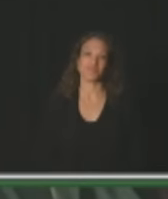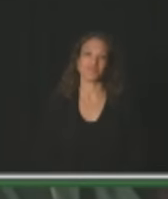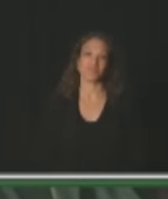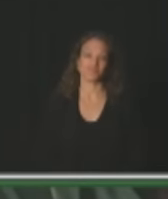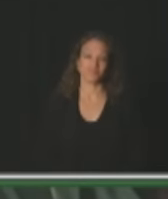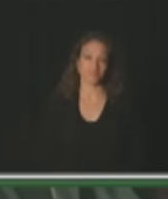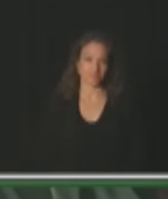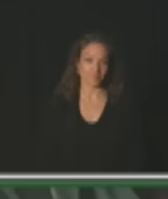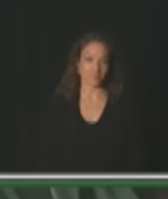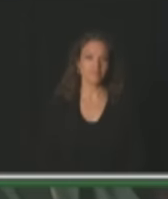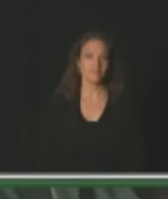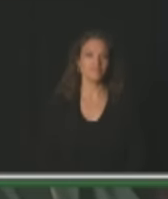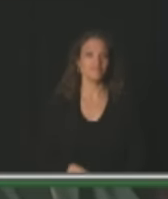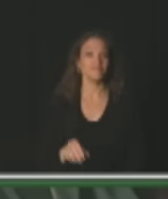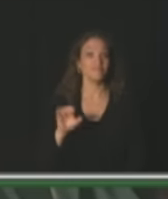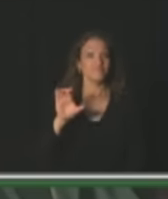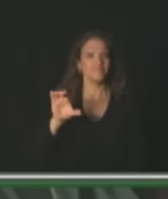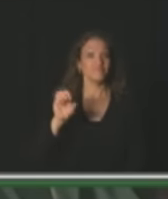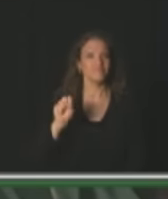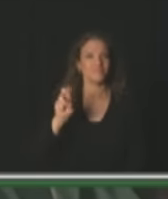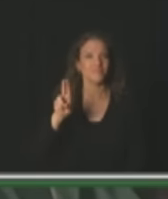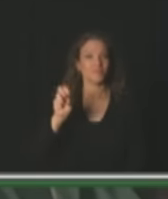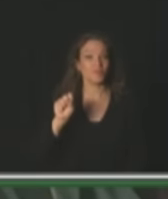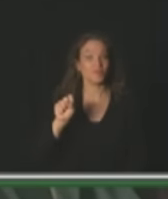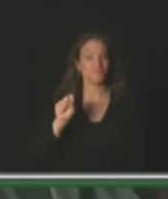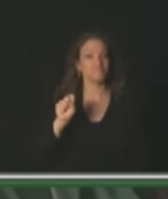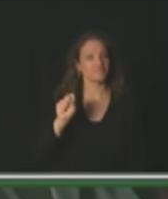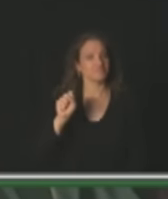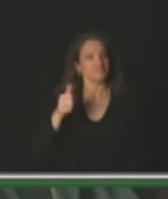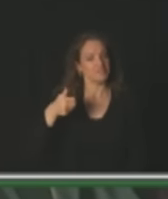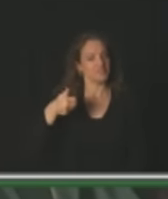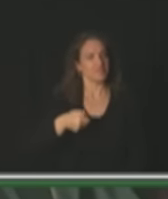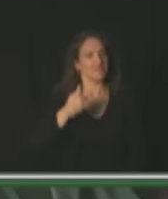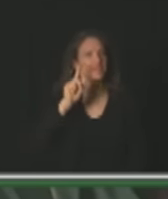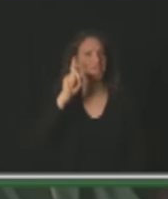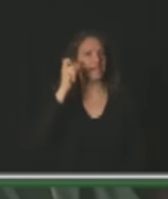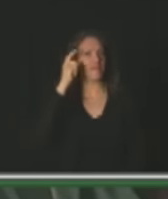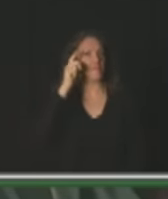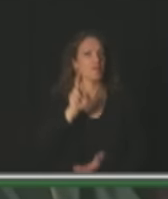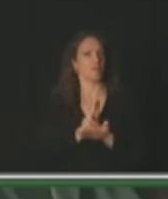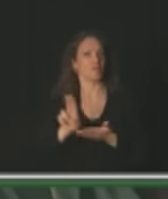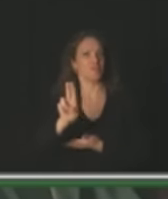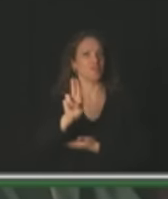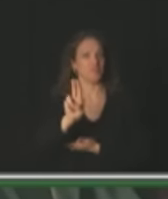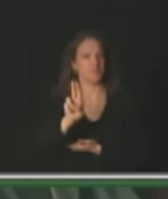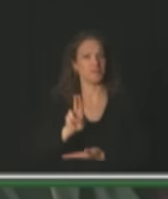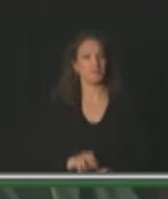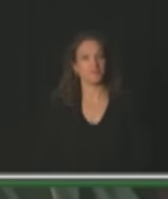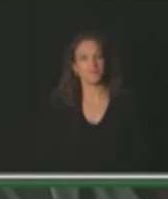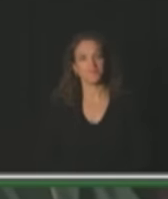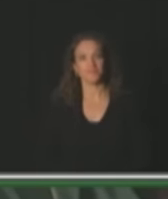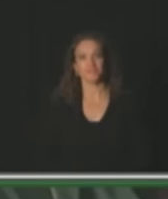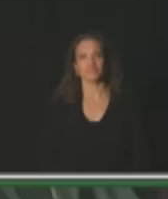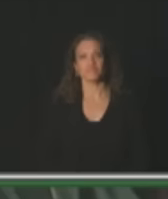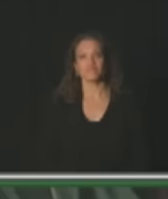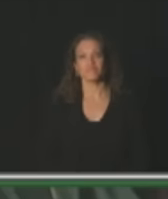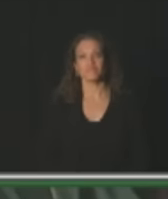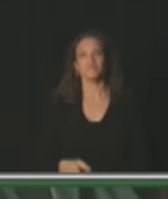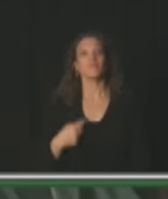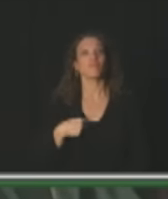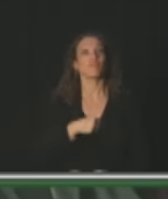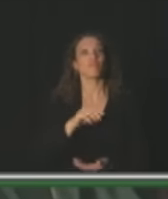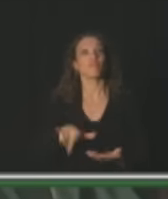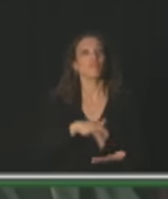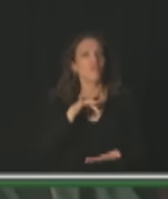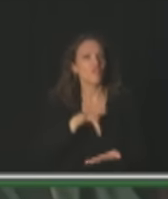Sacramento State is the capital's university. It is the heart and the